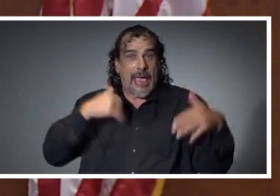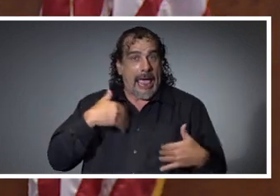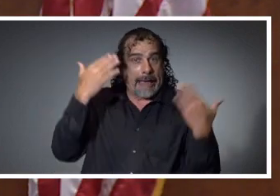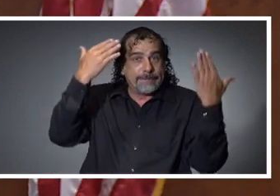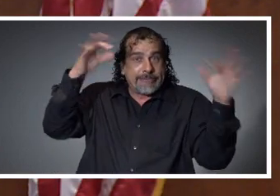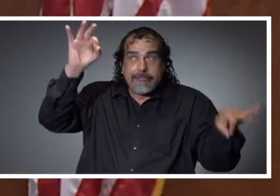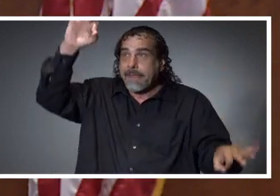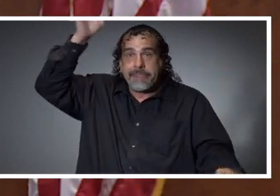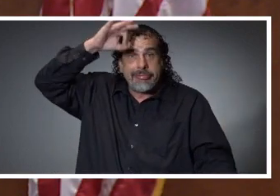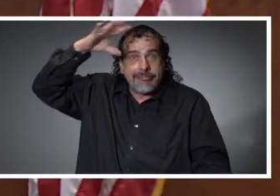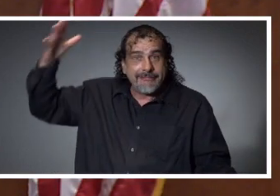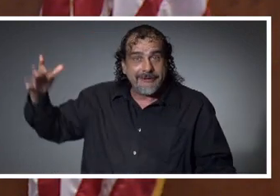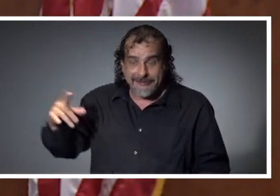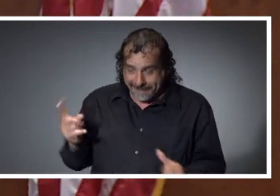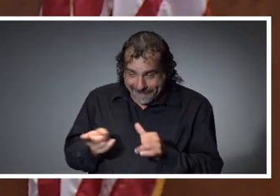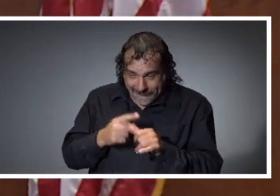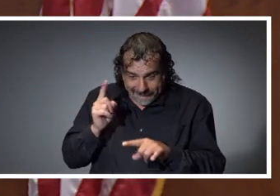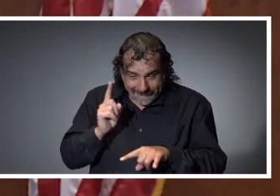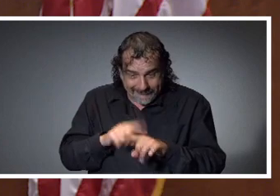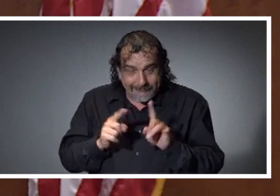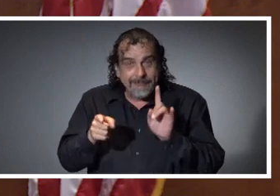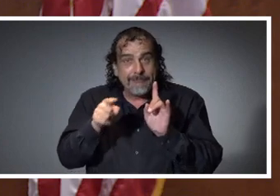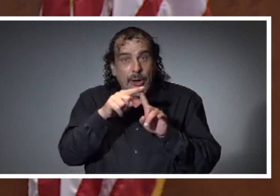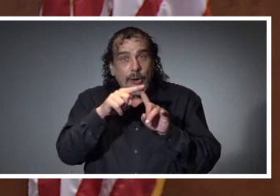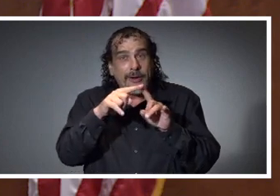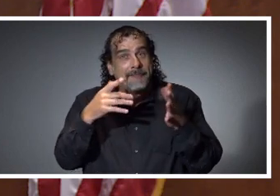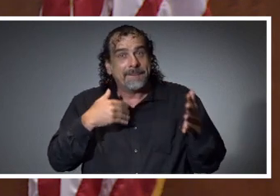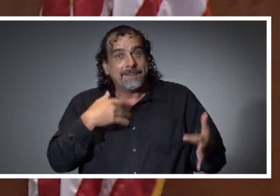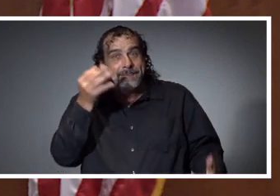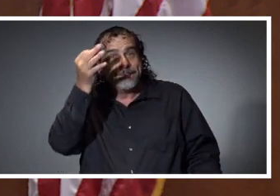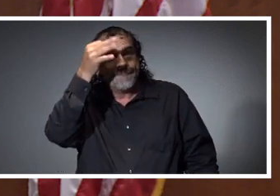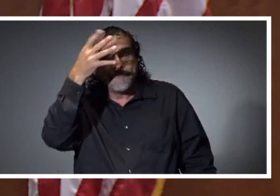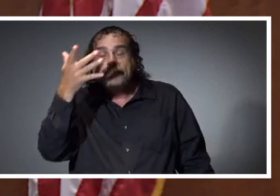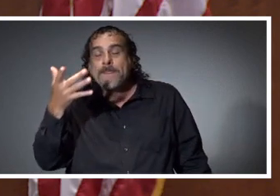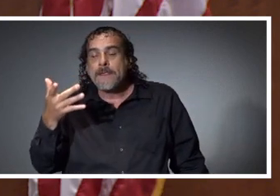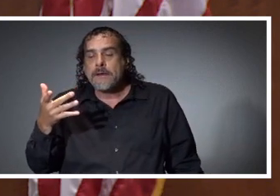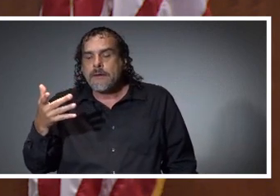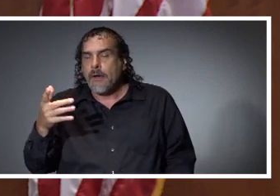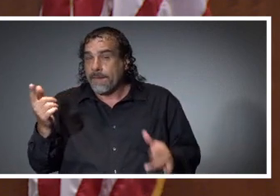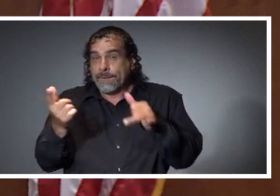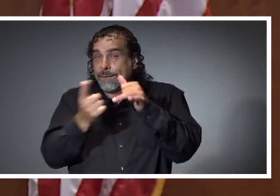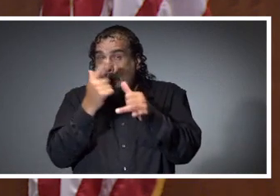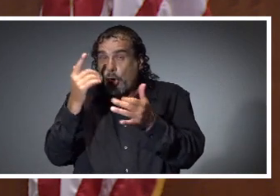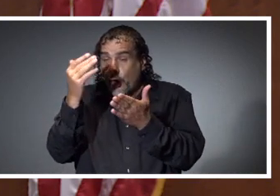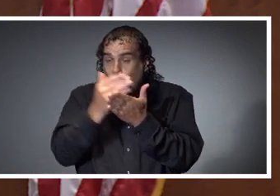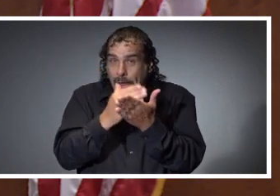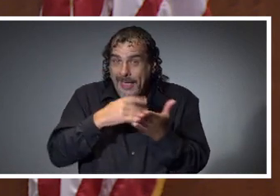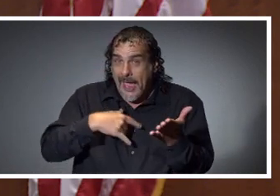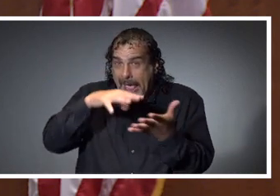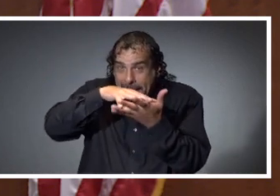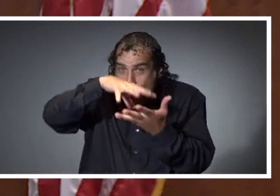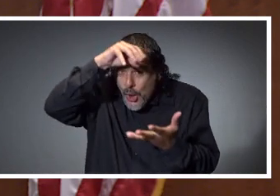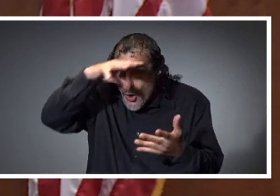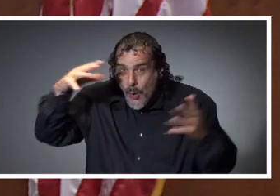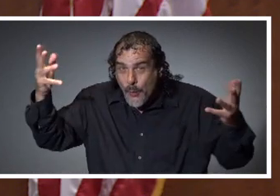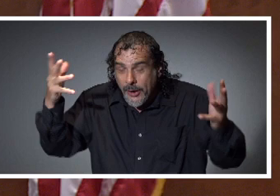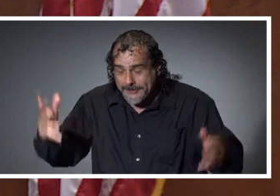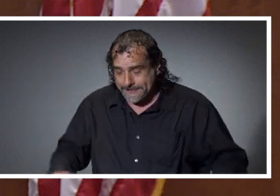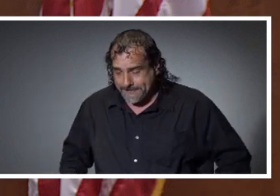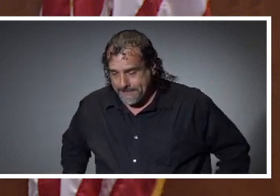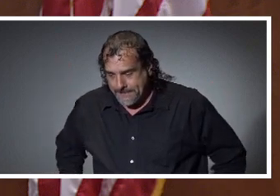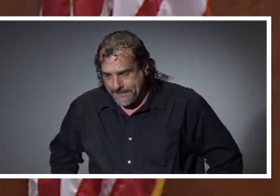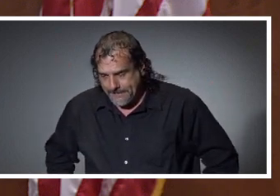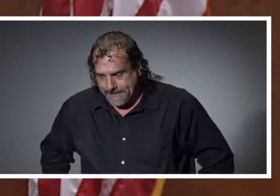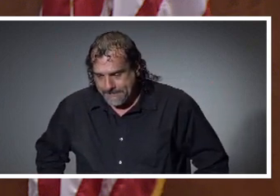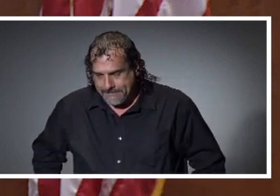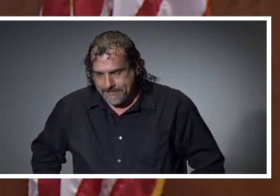of receiving our first case. The number one lesson learned from my perspective is